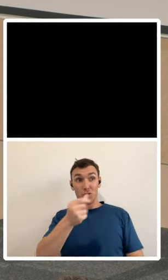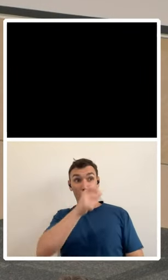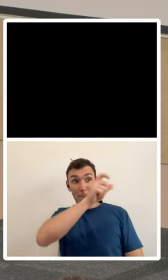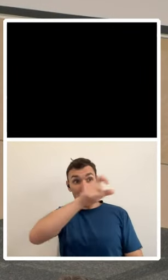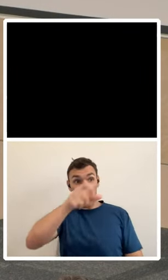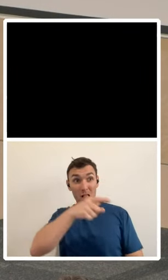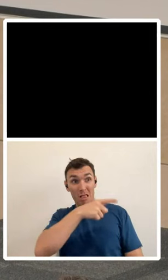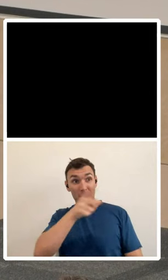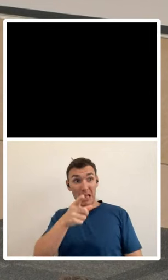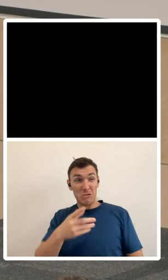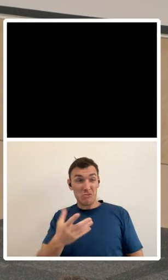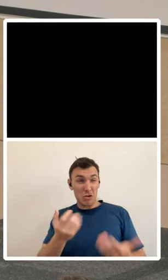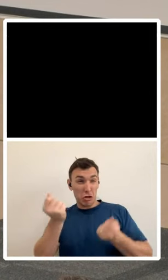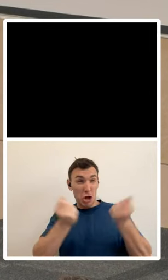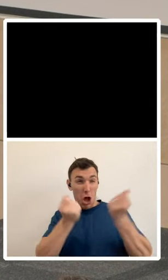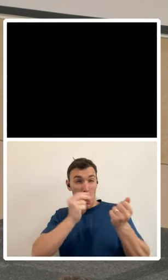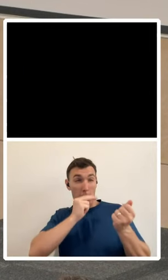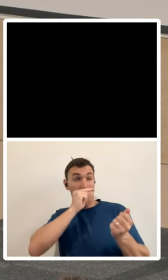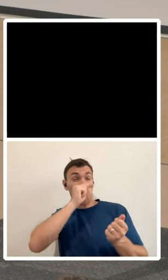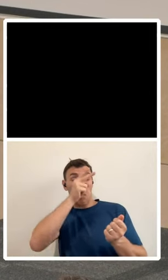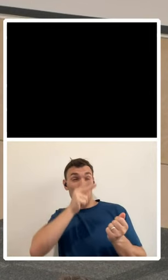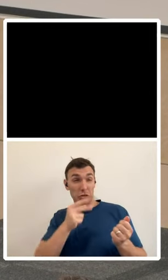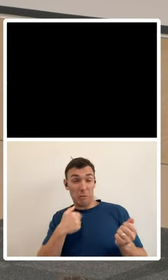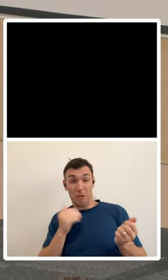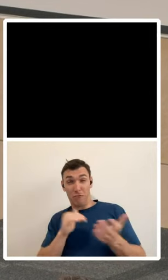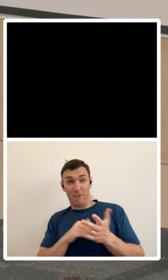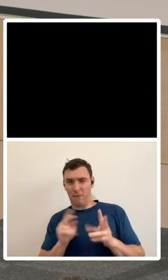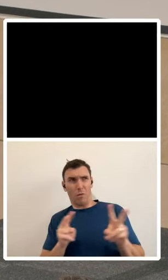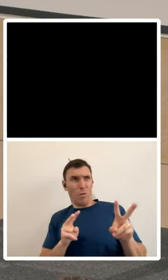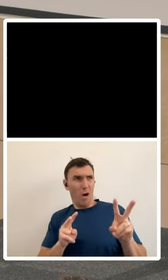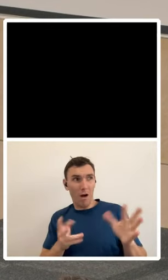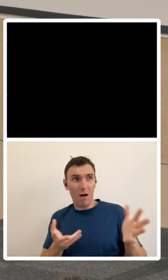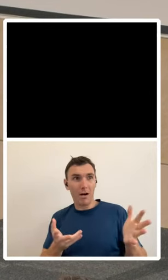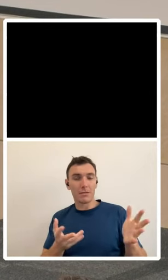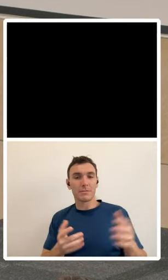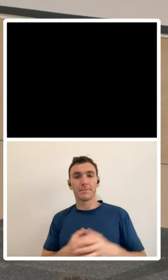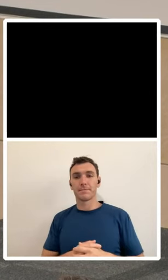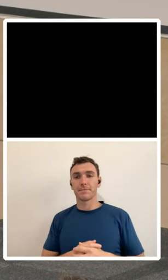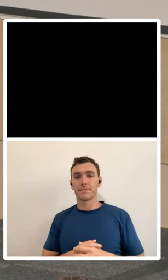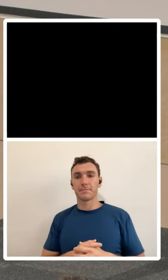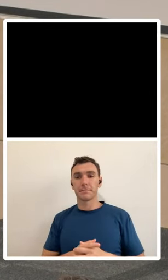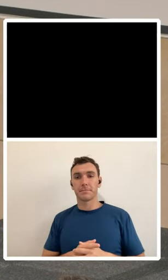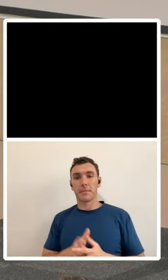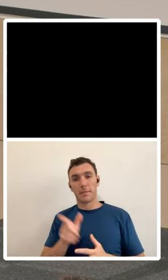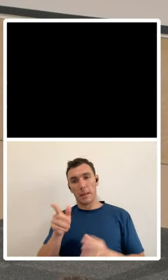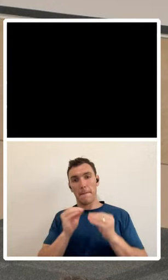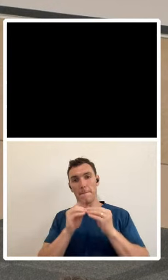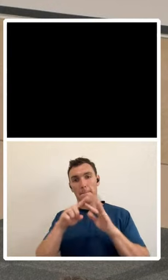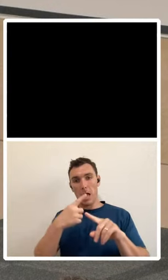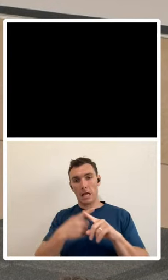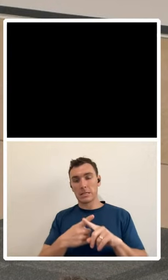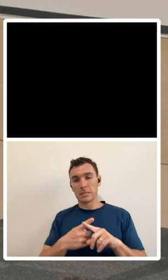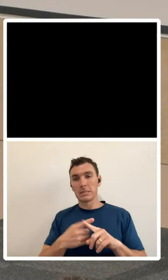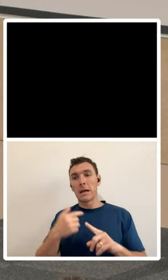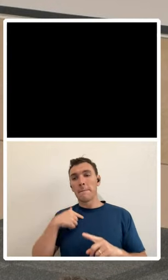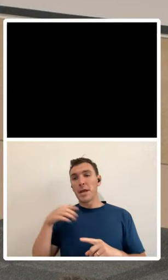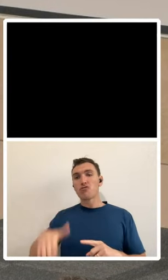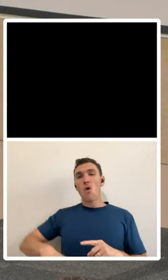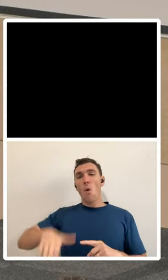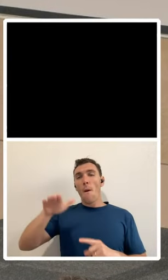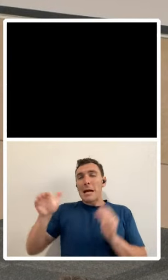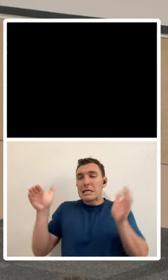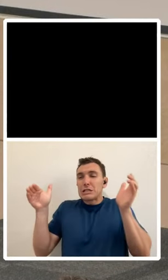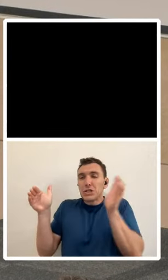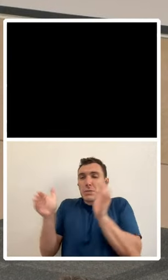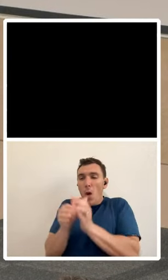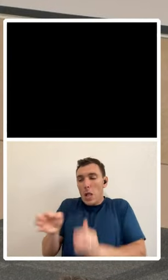It terrified me. Because I grew up in a tiny town in northeast Yorkshire, and I just didn't have a clue the class even existed.